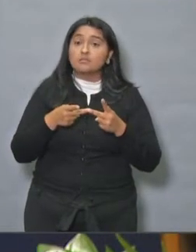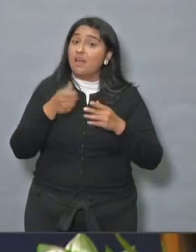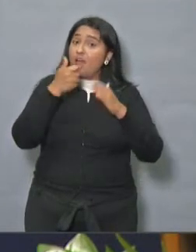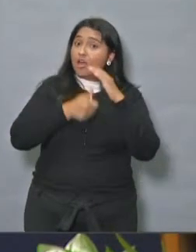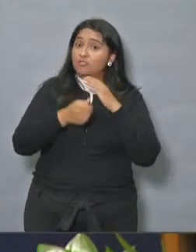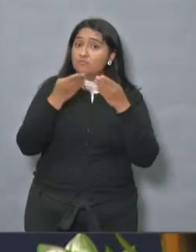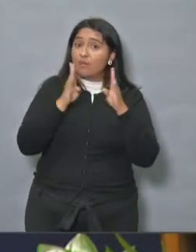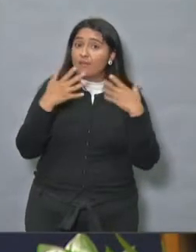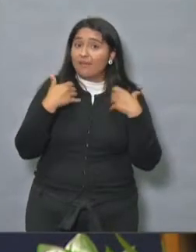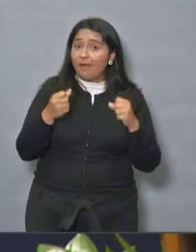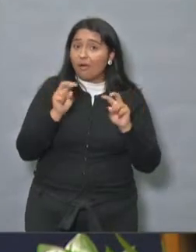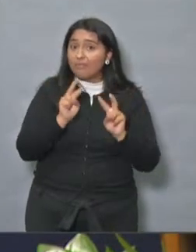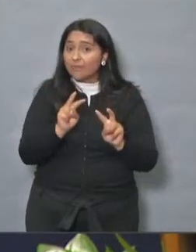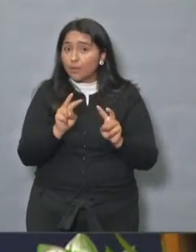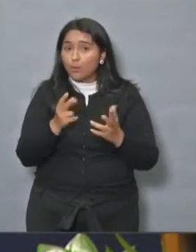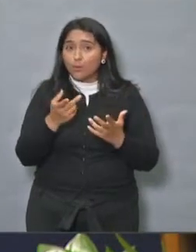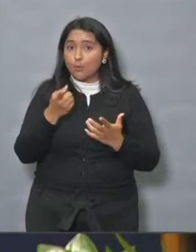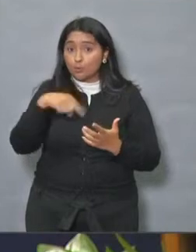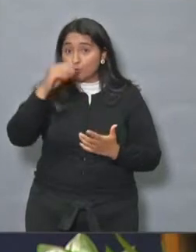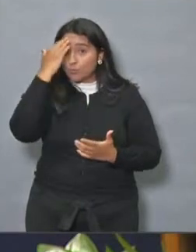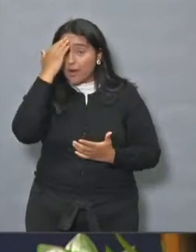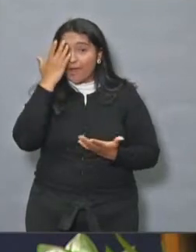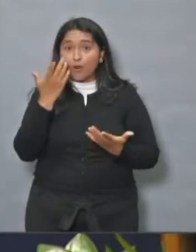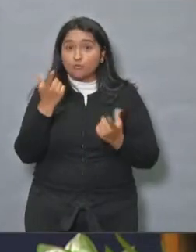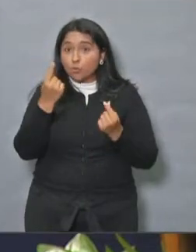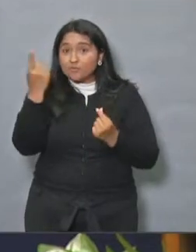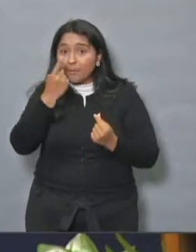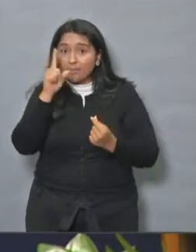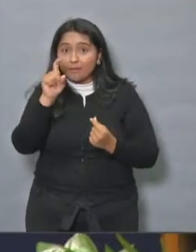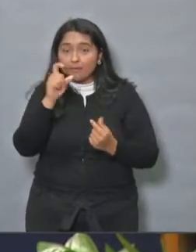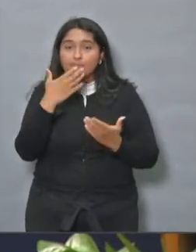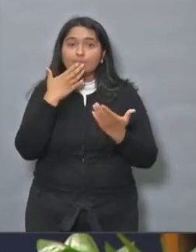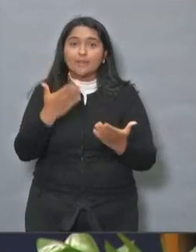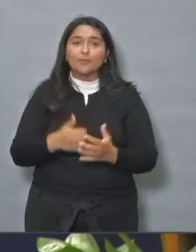and what, if anything, is being done about it. Thank you.